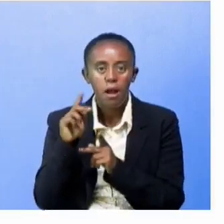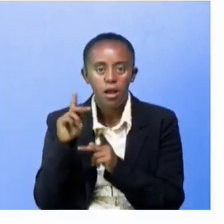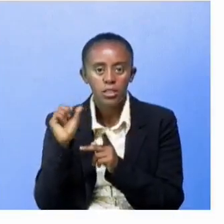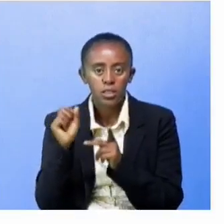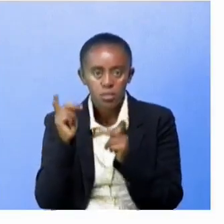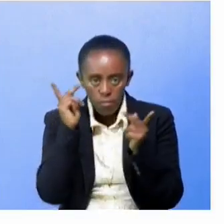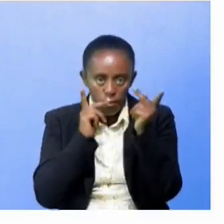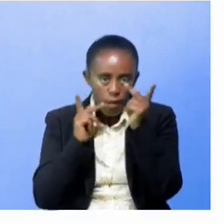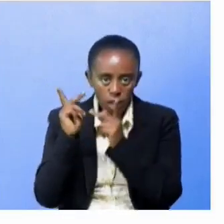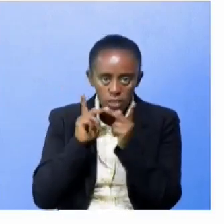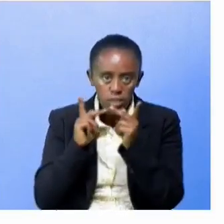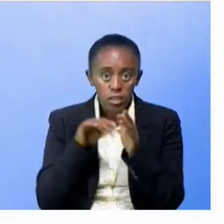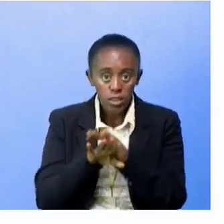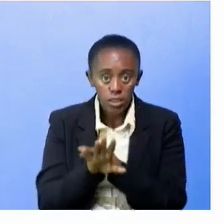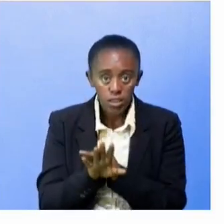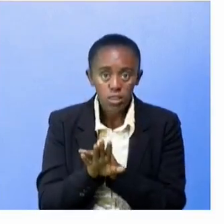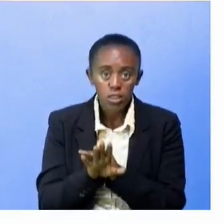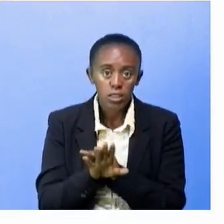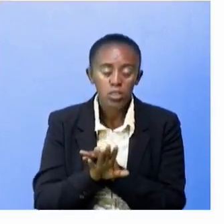in wildlife